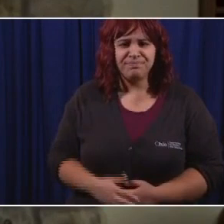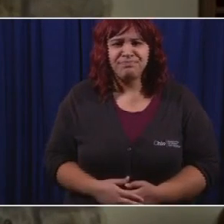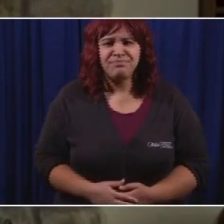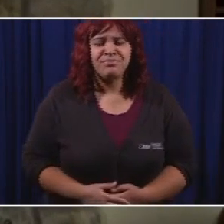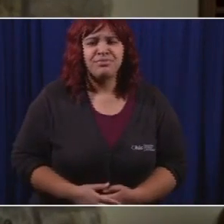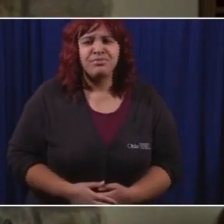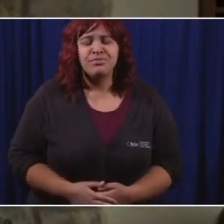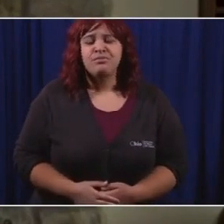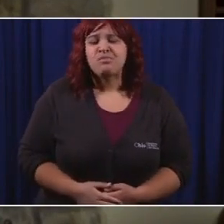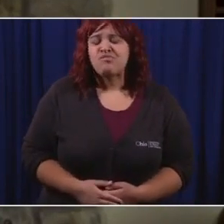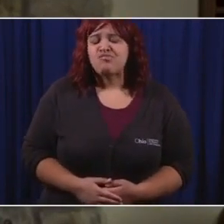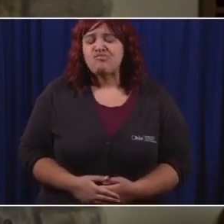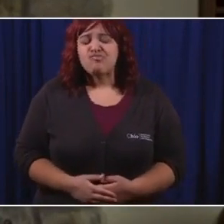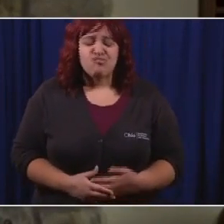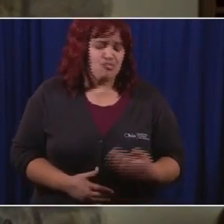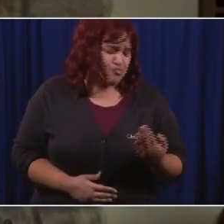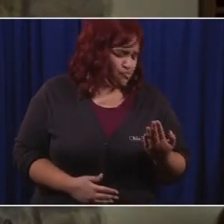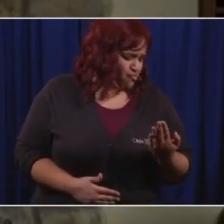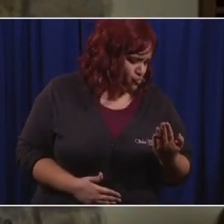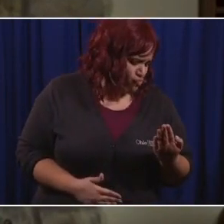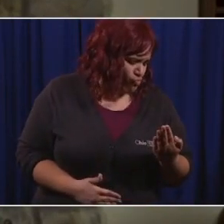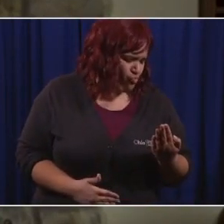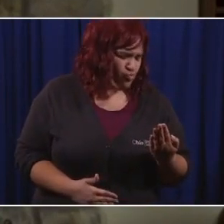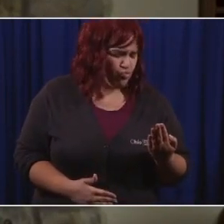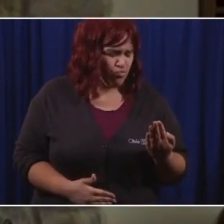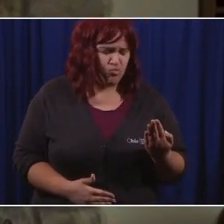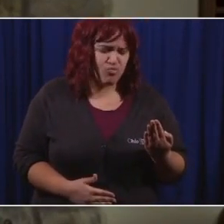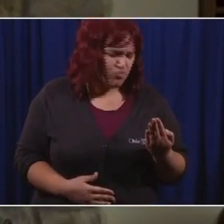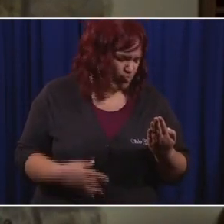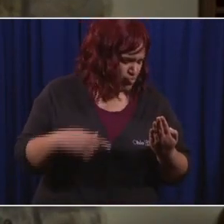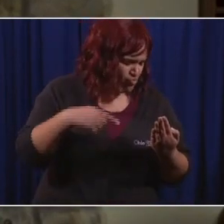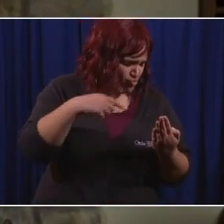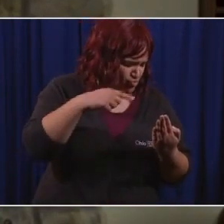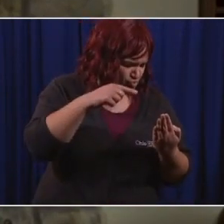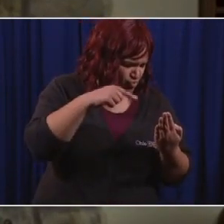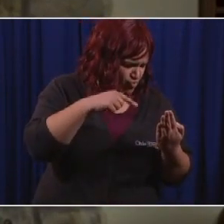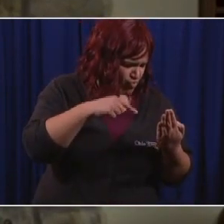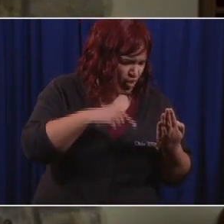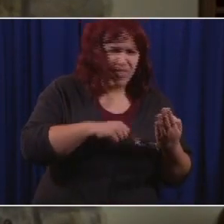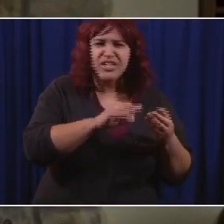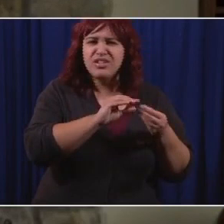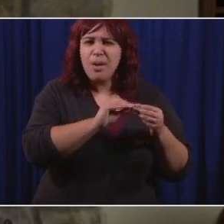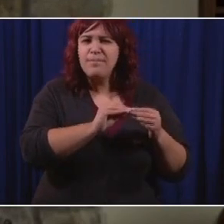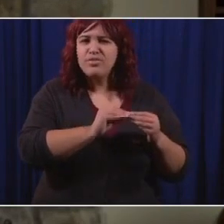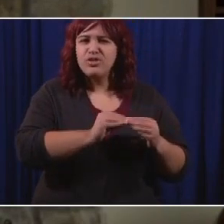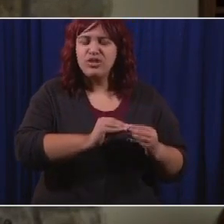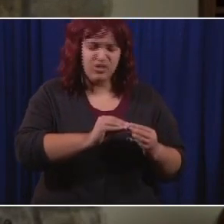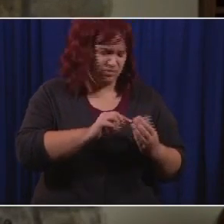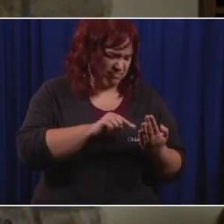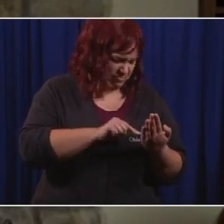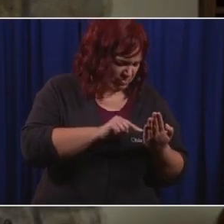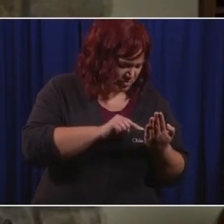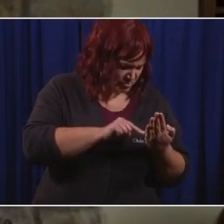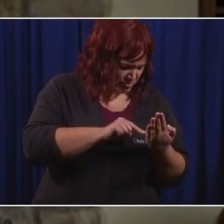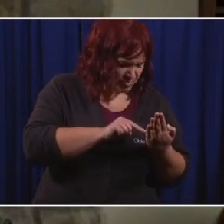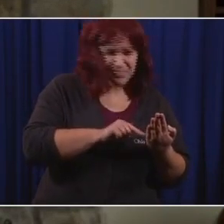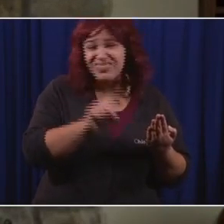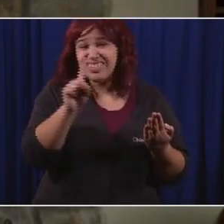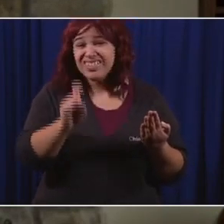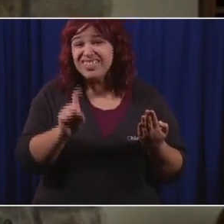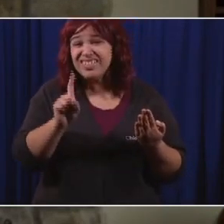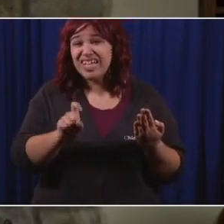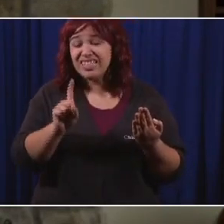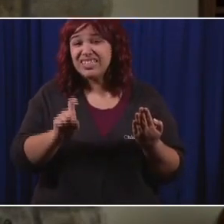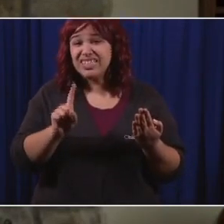It was just looking over some of the numbers. For example, the testing is approaching the highest positivity